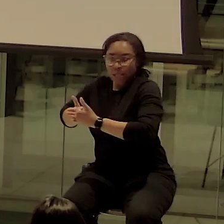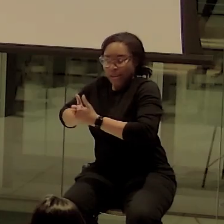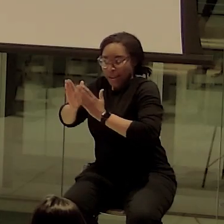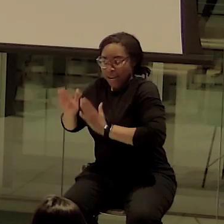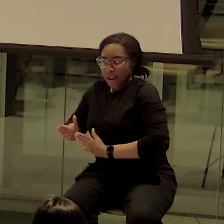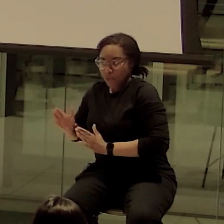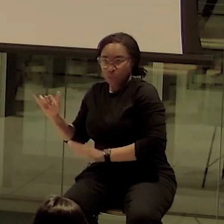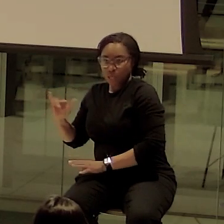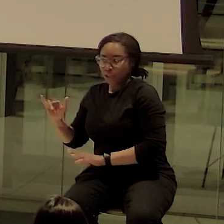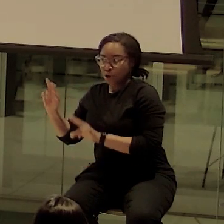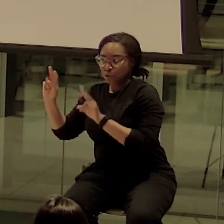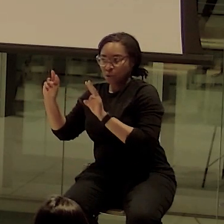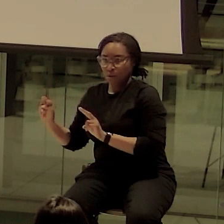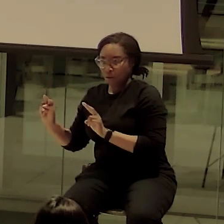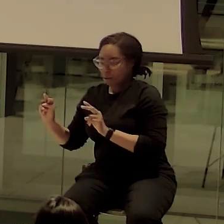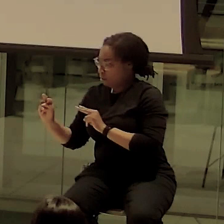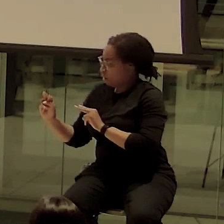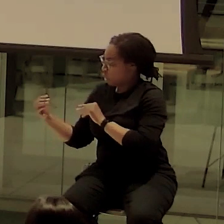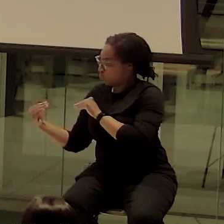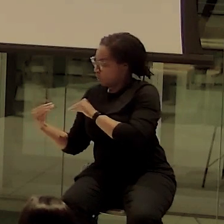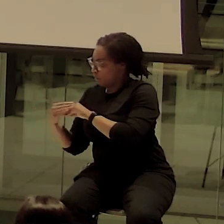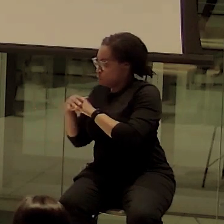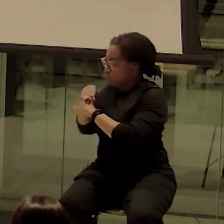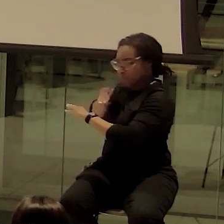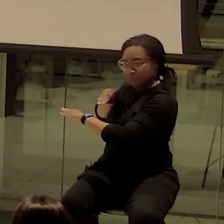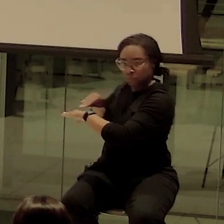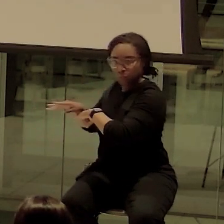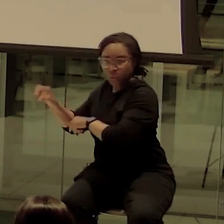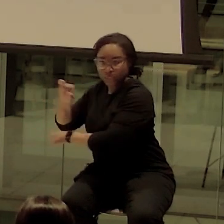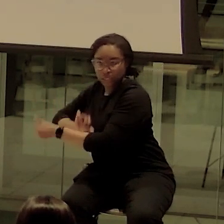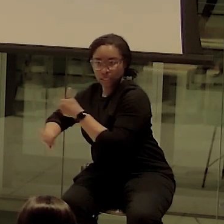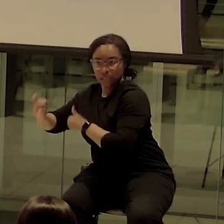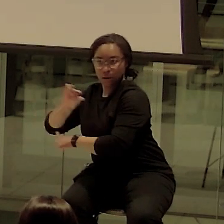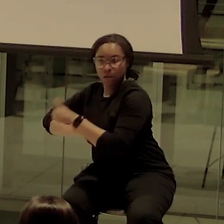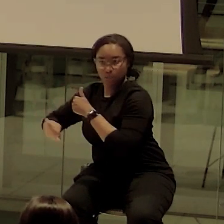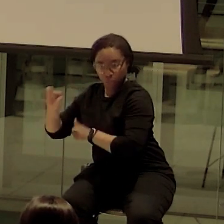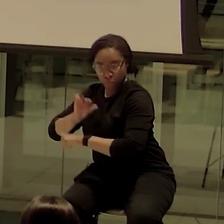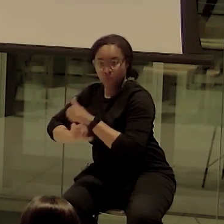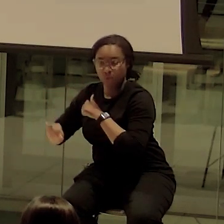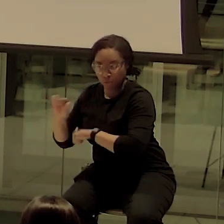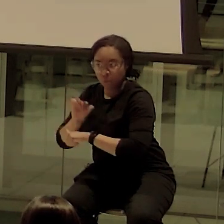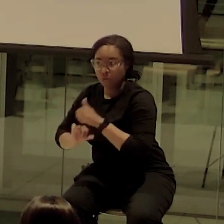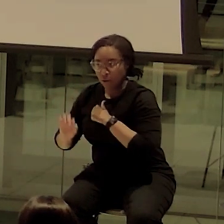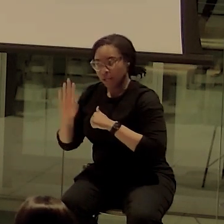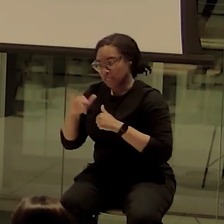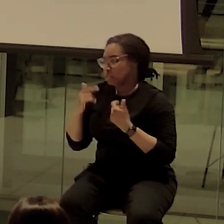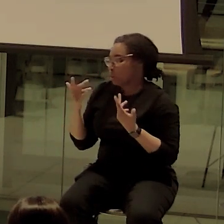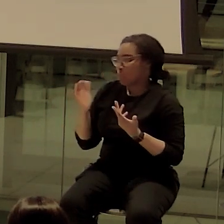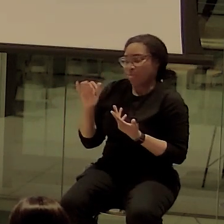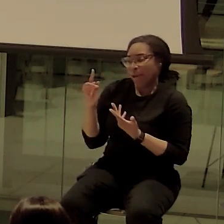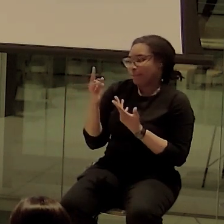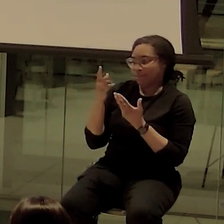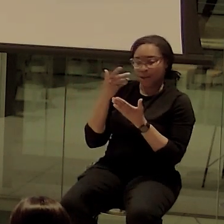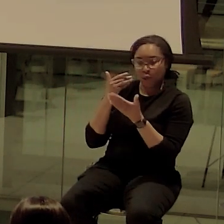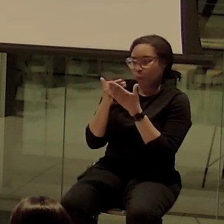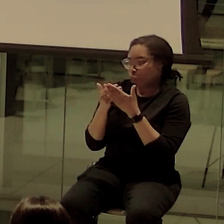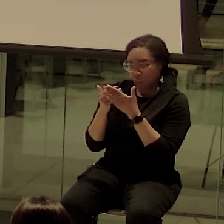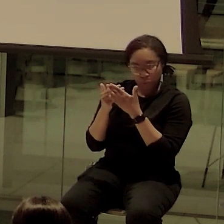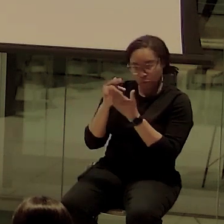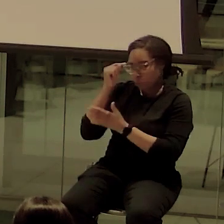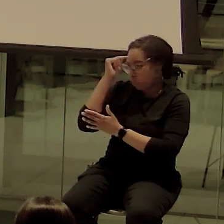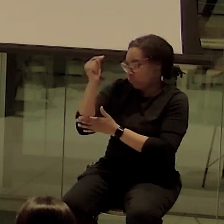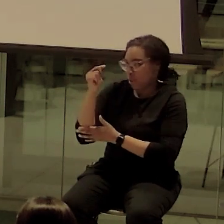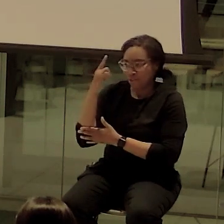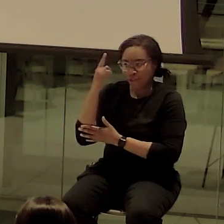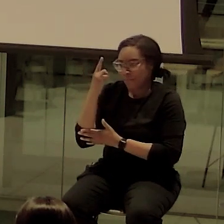also viewing the work. So if we think about something like the Society of Spectacle, which is the closest I'll get to any kind of theory in this talk, if we're thinking